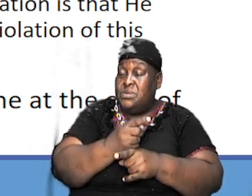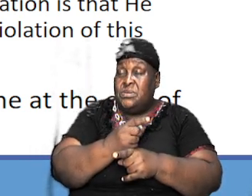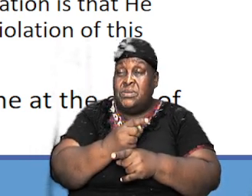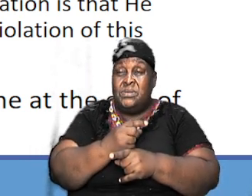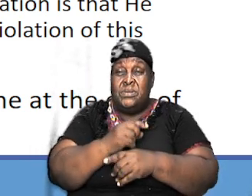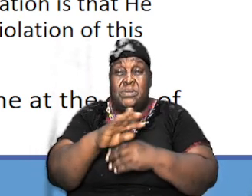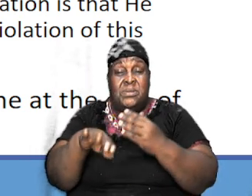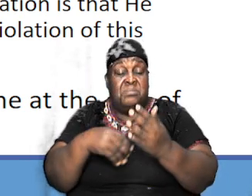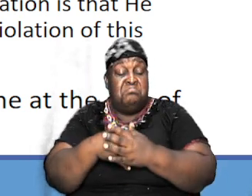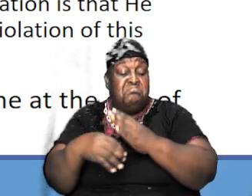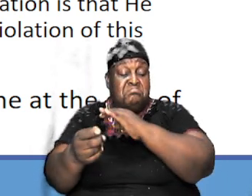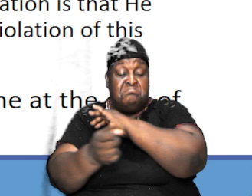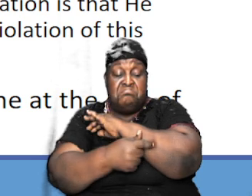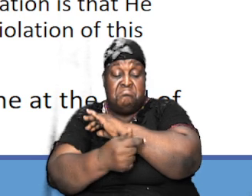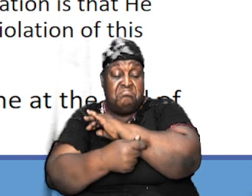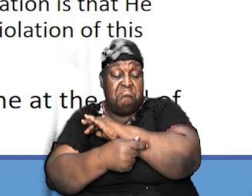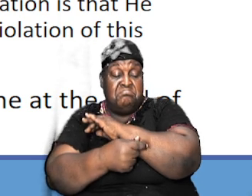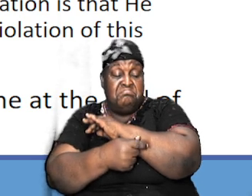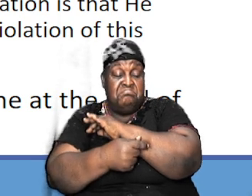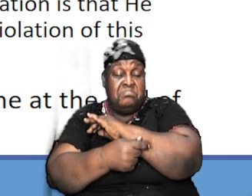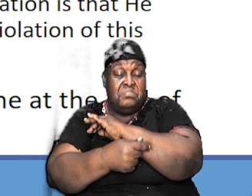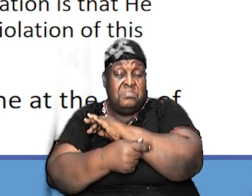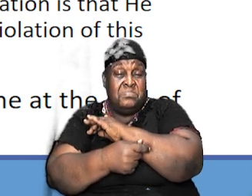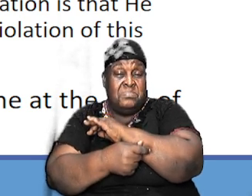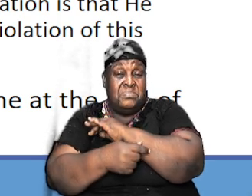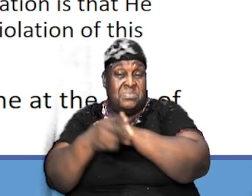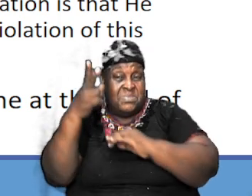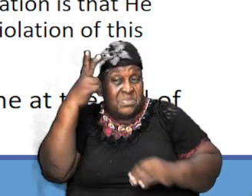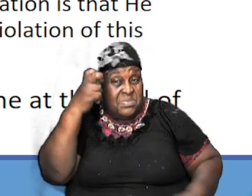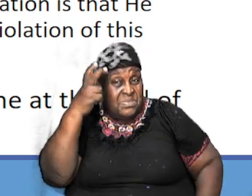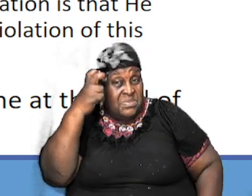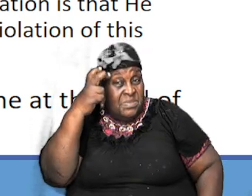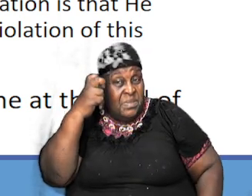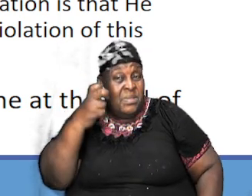the temptation that the devil